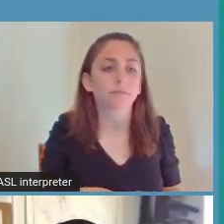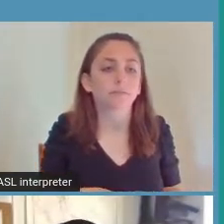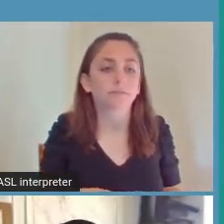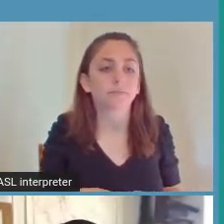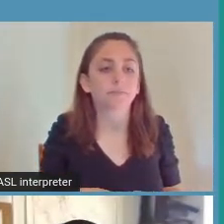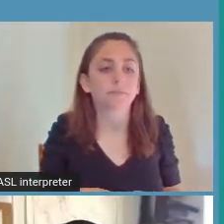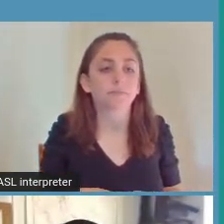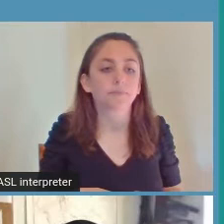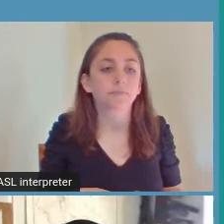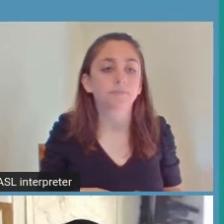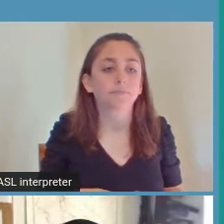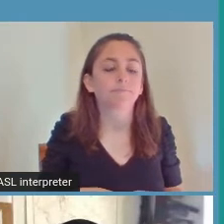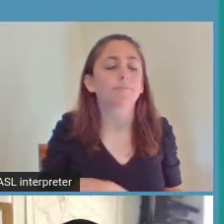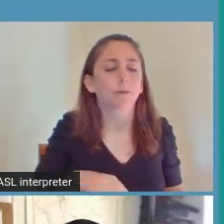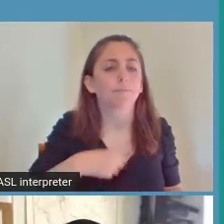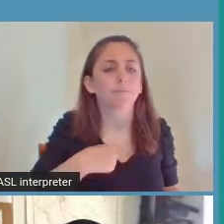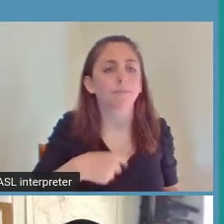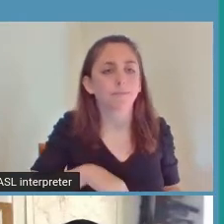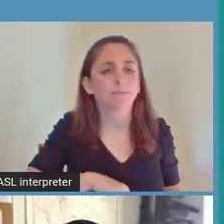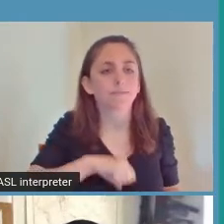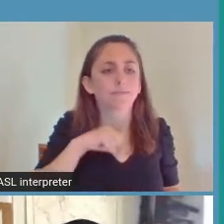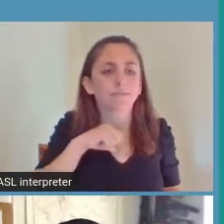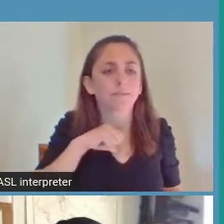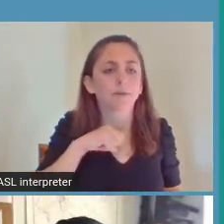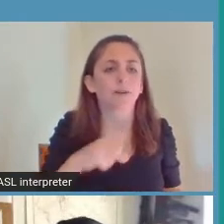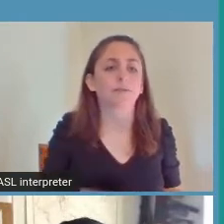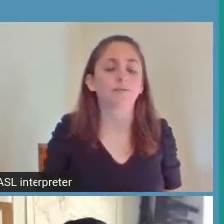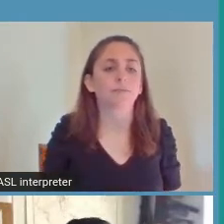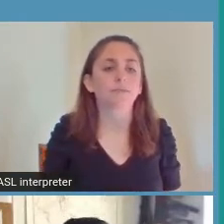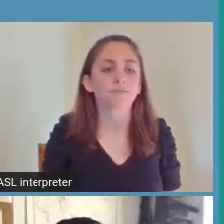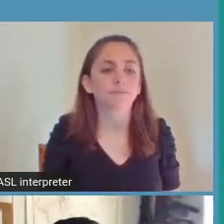And I'm pretty proud of that.